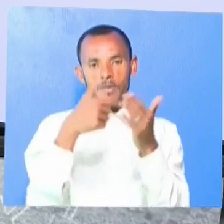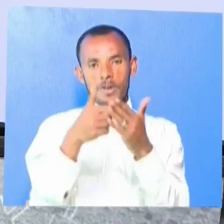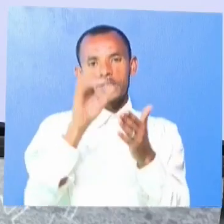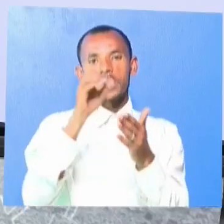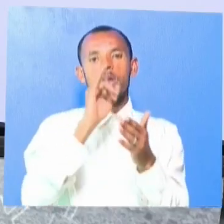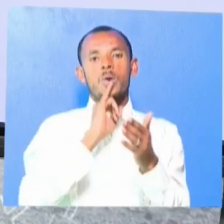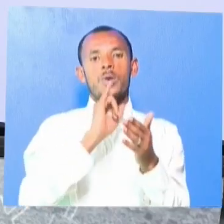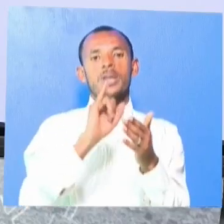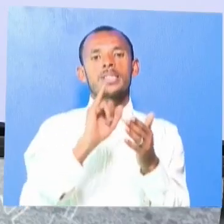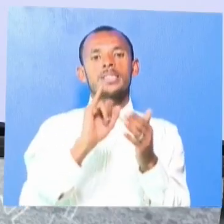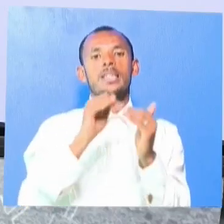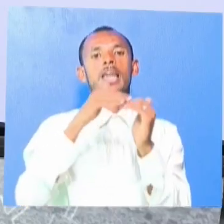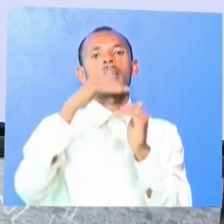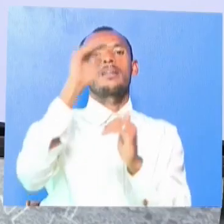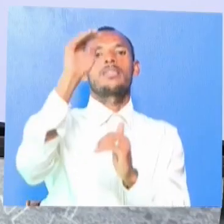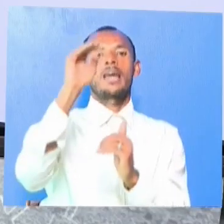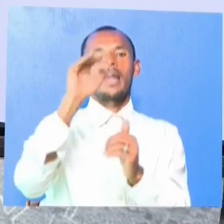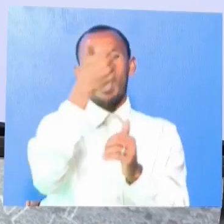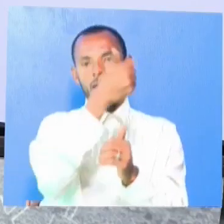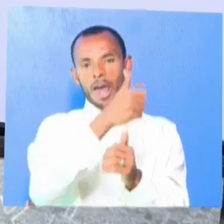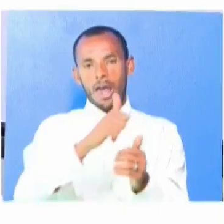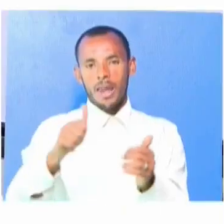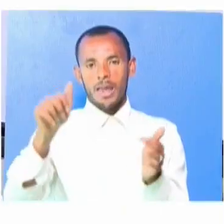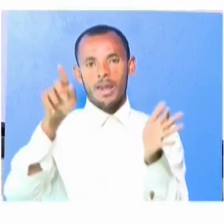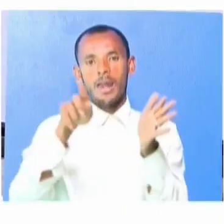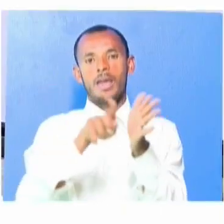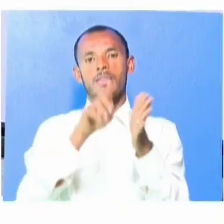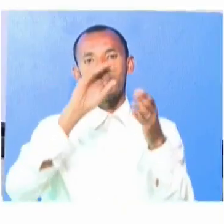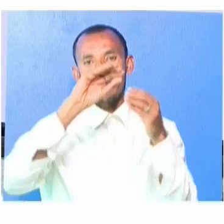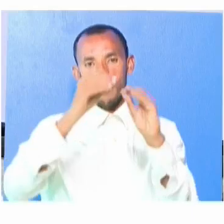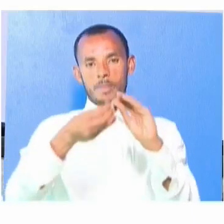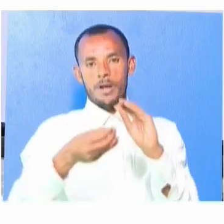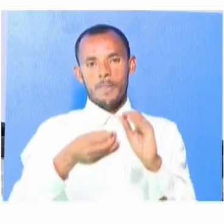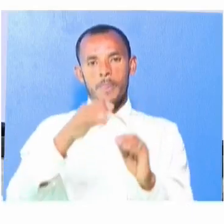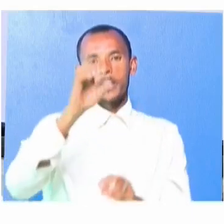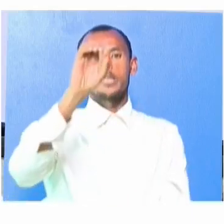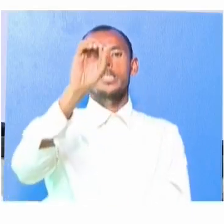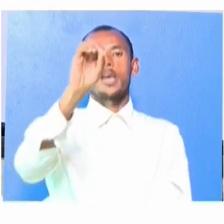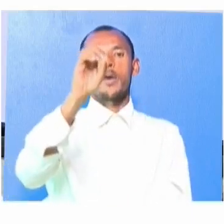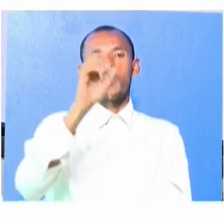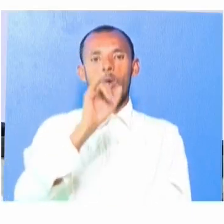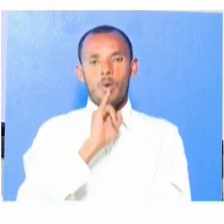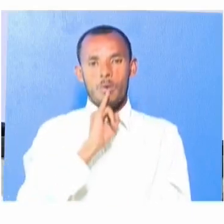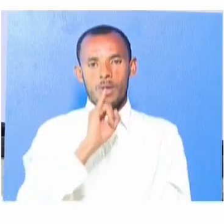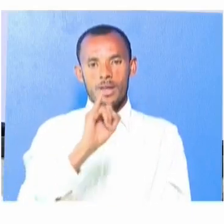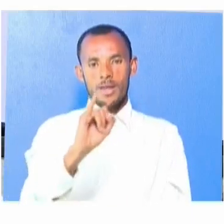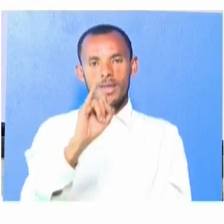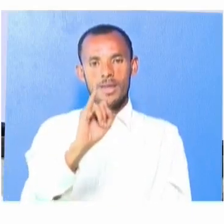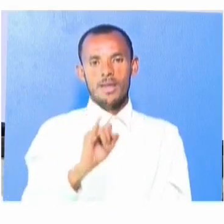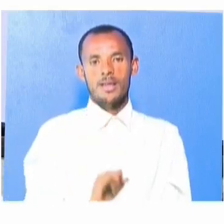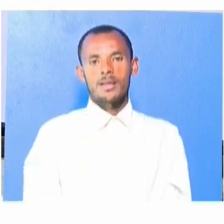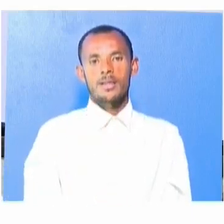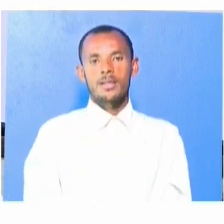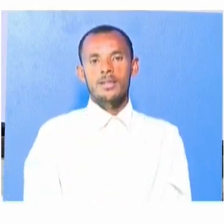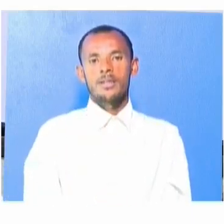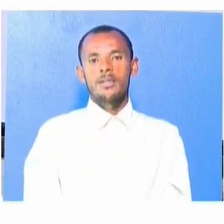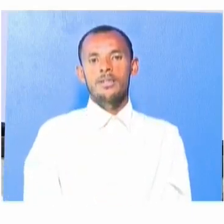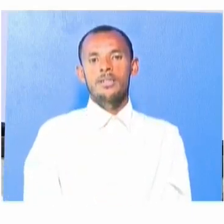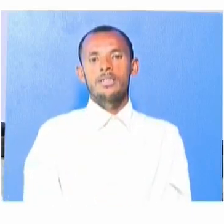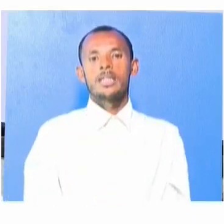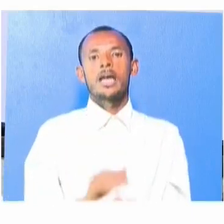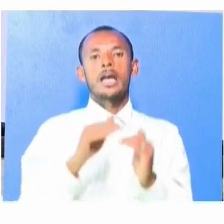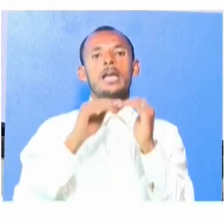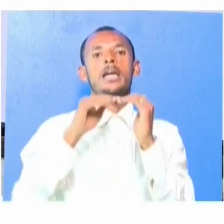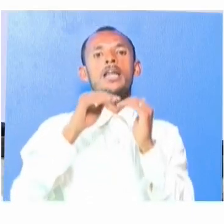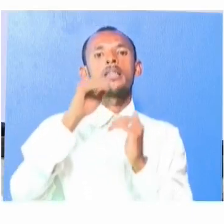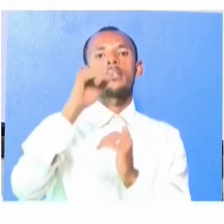any negative number. So, the first conclusion, 0 is 0 is